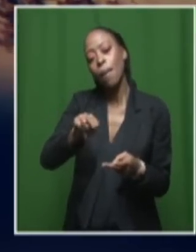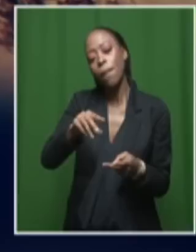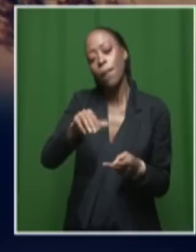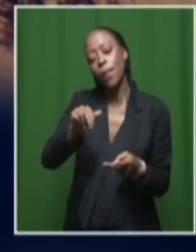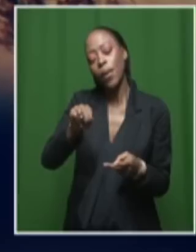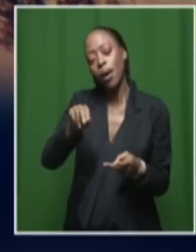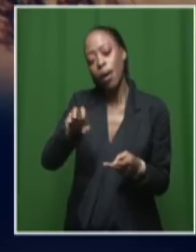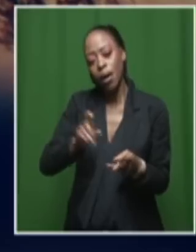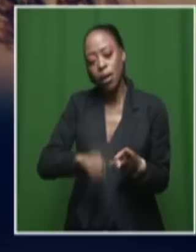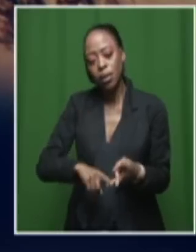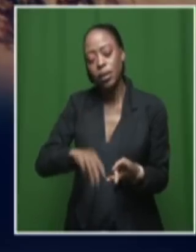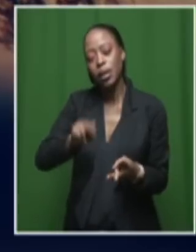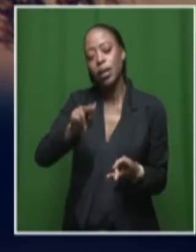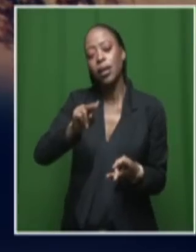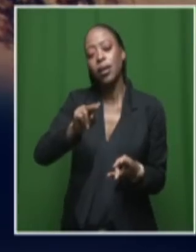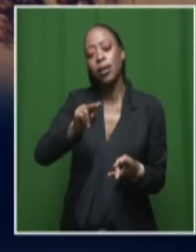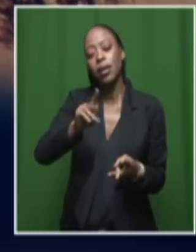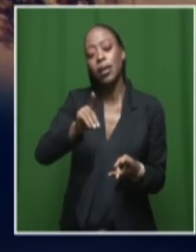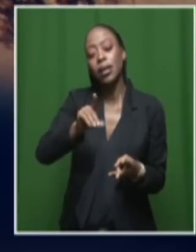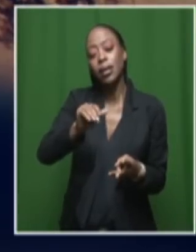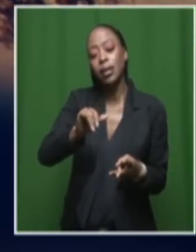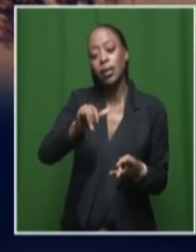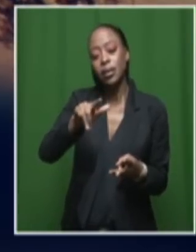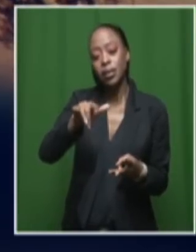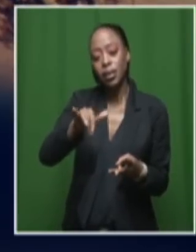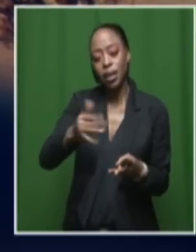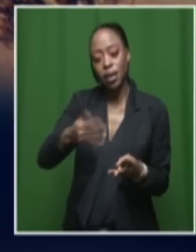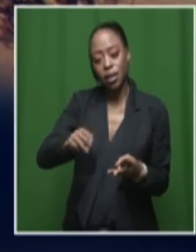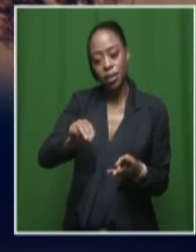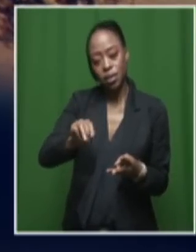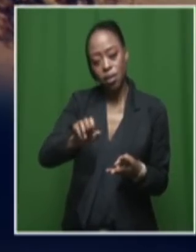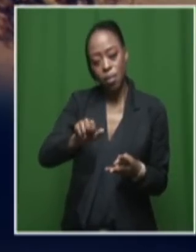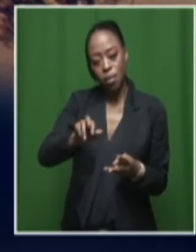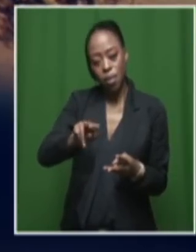neoliberal control. So tell us what your views are as well at Morning Live SABC.